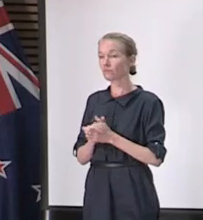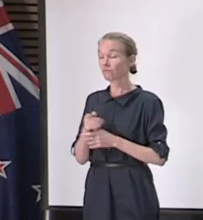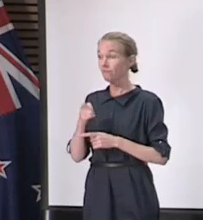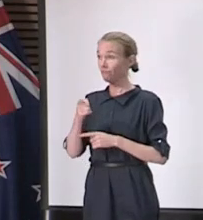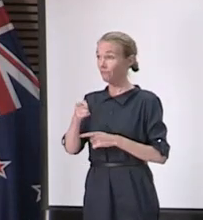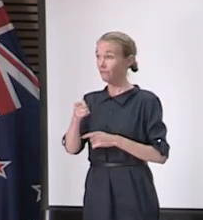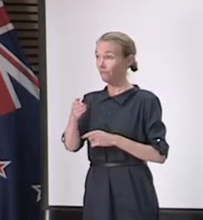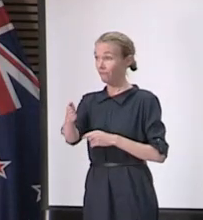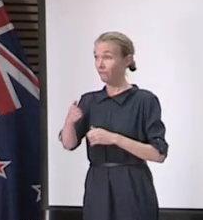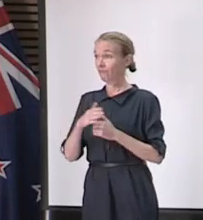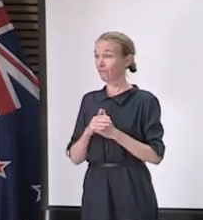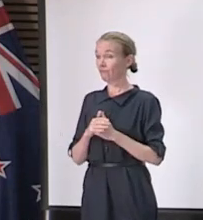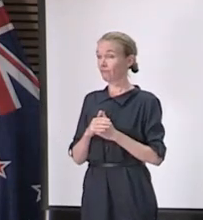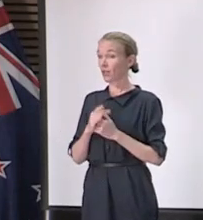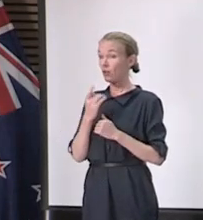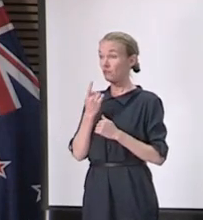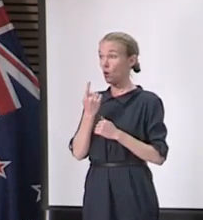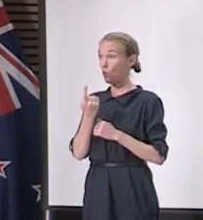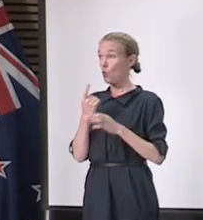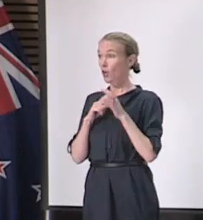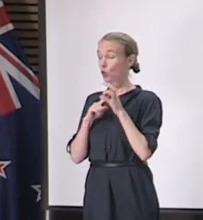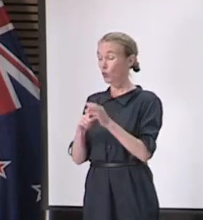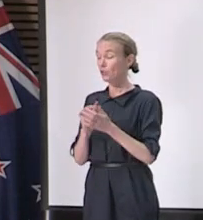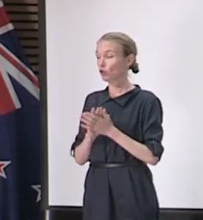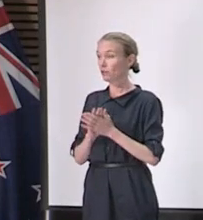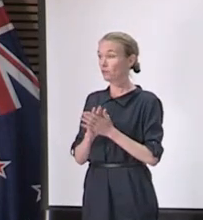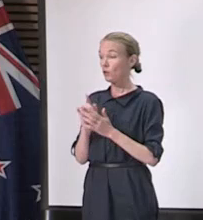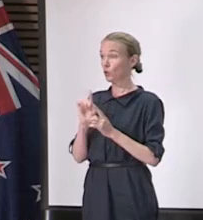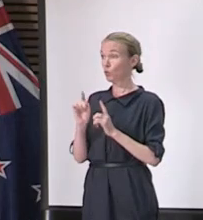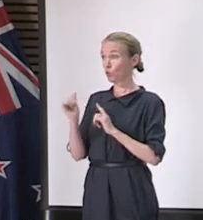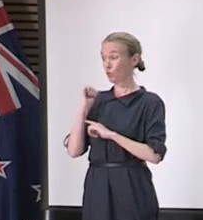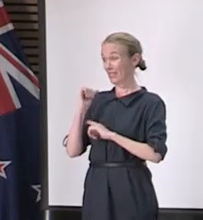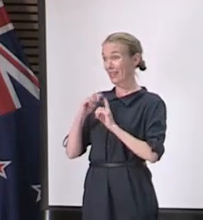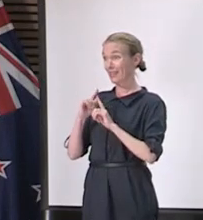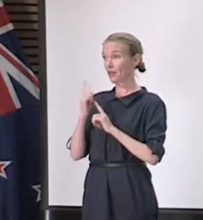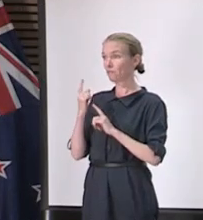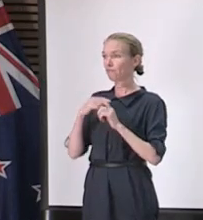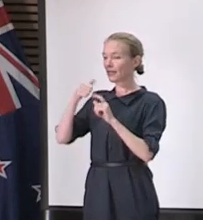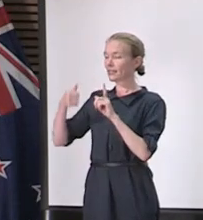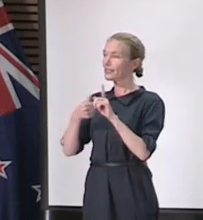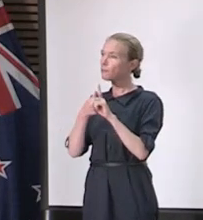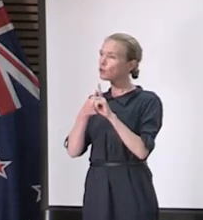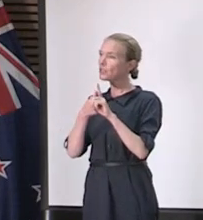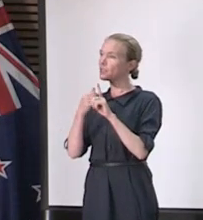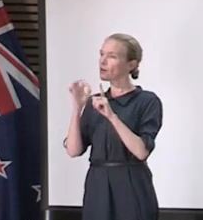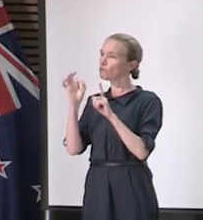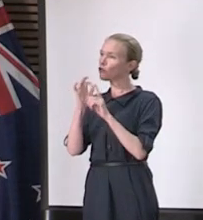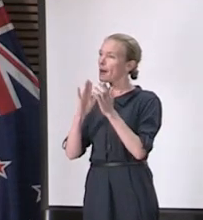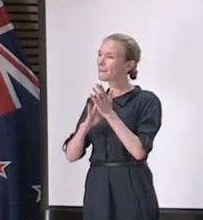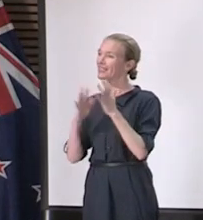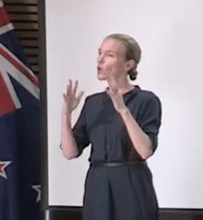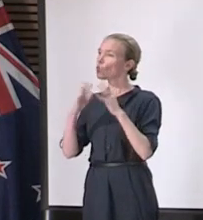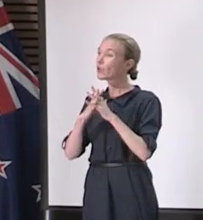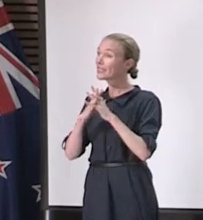more than 10 could gather in a hall, or they could book at individual bookings at restaurants to gather? If it was quite confusing, if Mr.